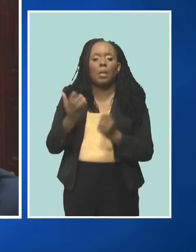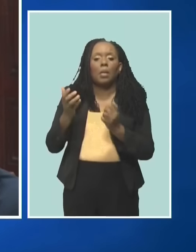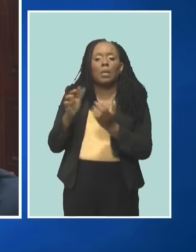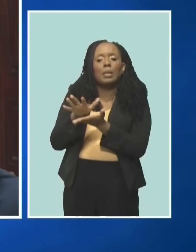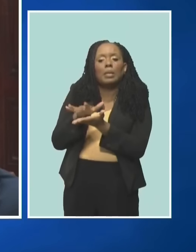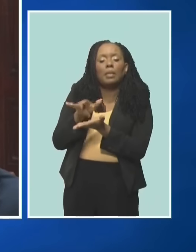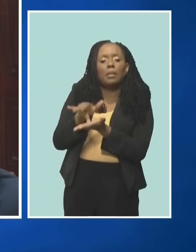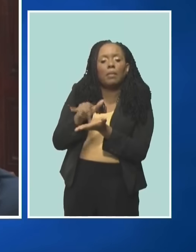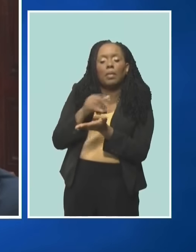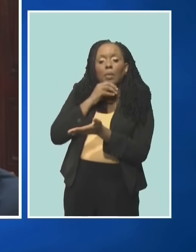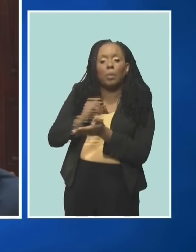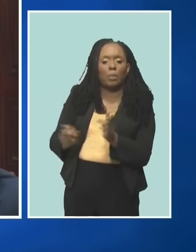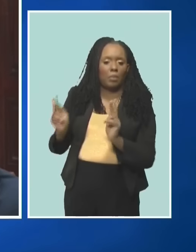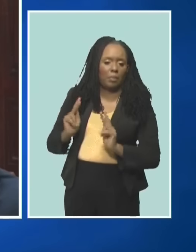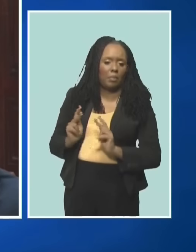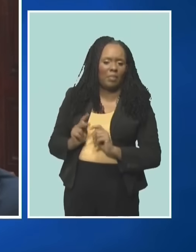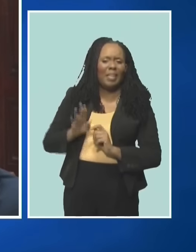advantage of the elderly, sir.